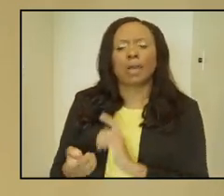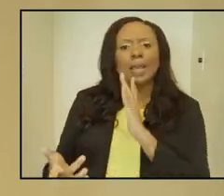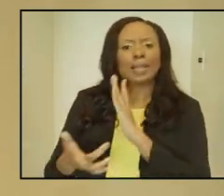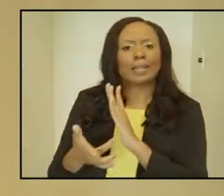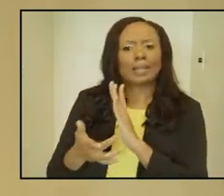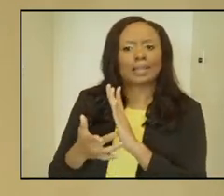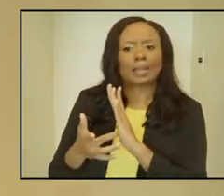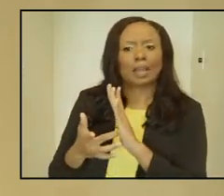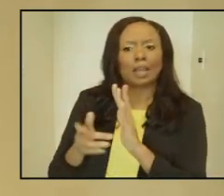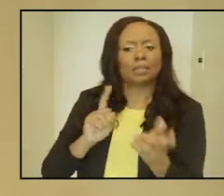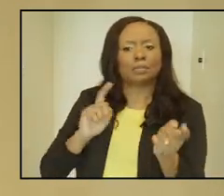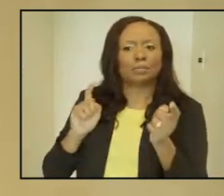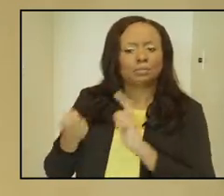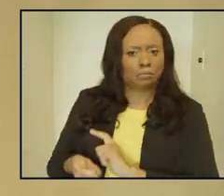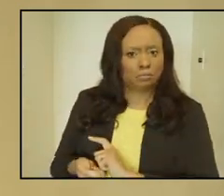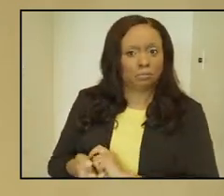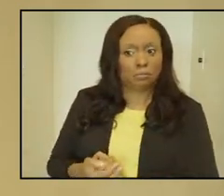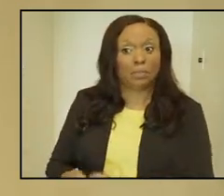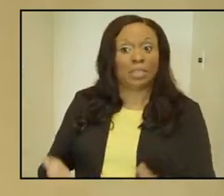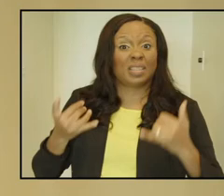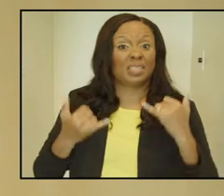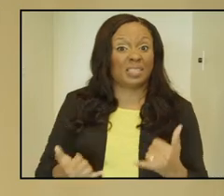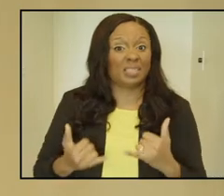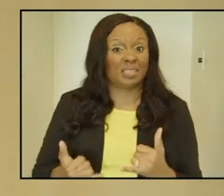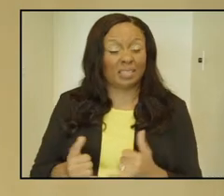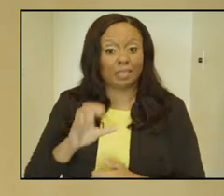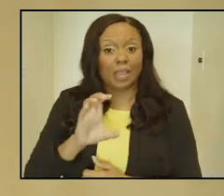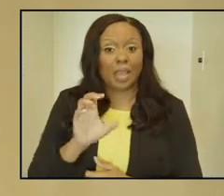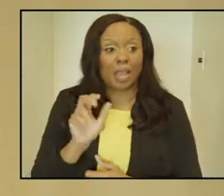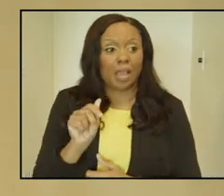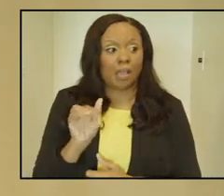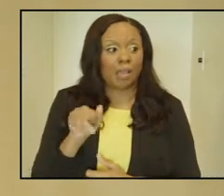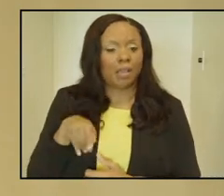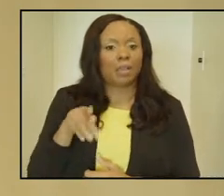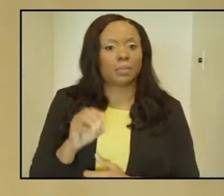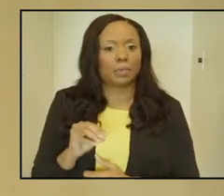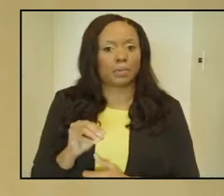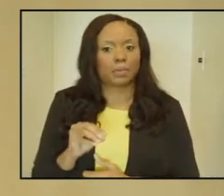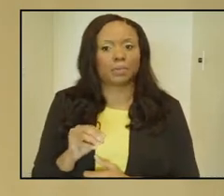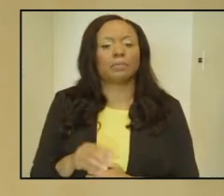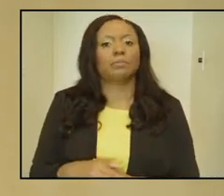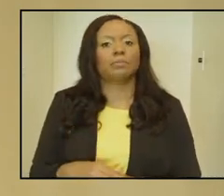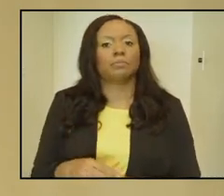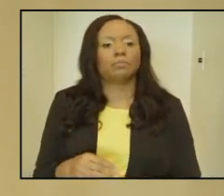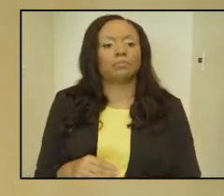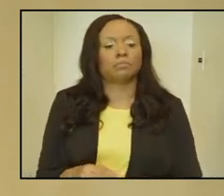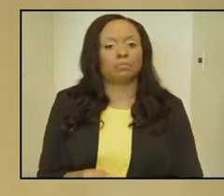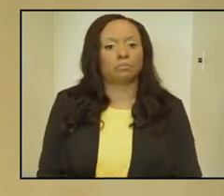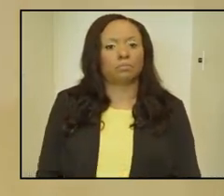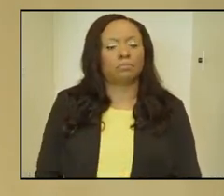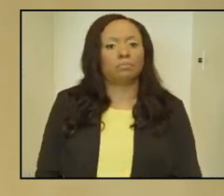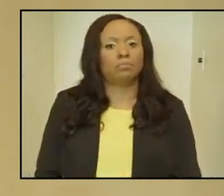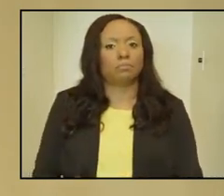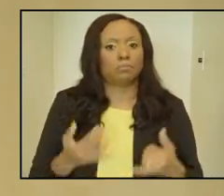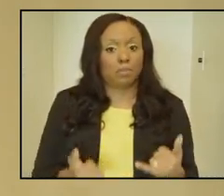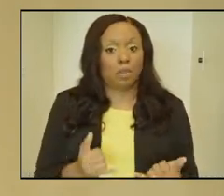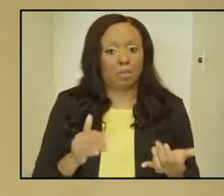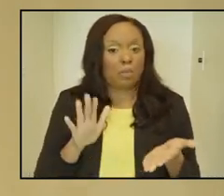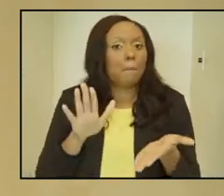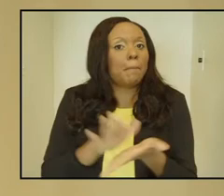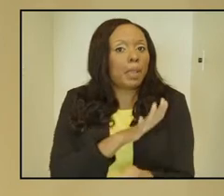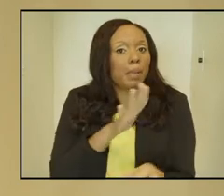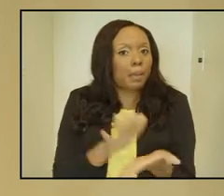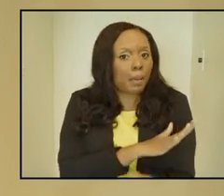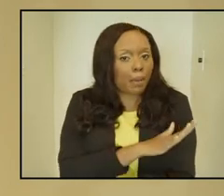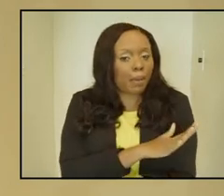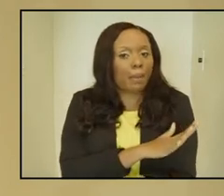transformation. Today, the Corporate Registry of CAIPO moves from processing paper applications to a